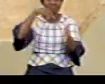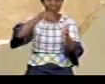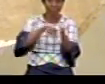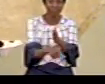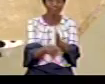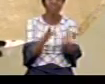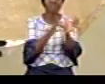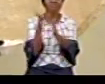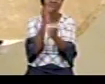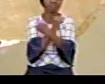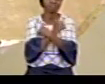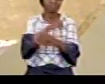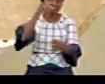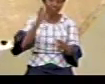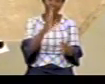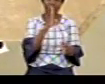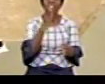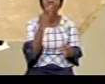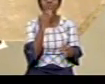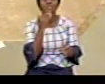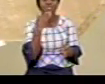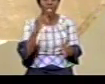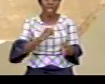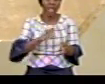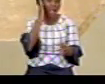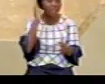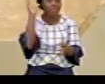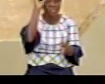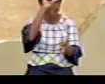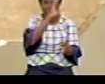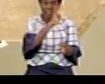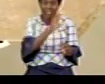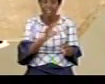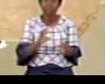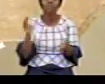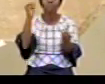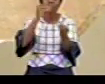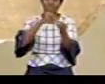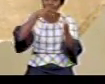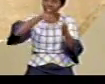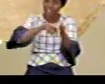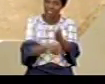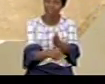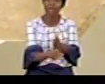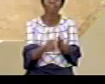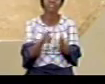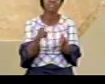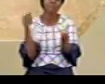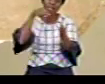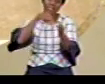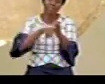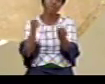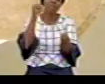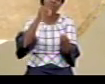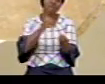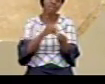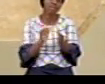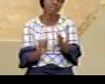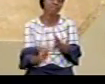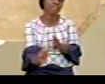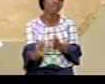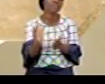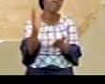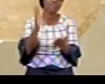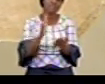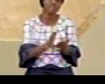deeper. Jesus' love must be sweeter. I will dig a little deeper, deeper